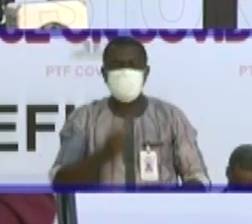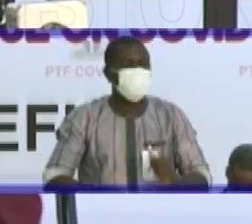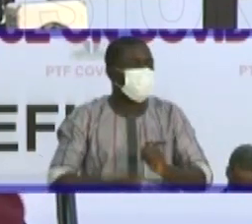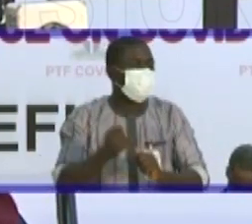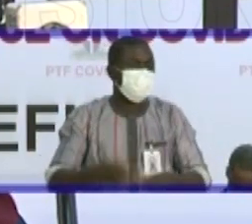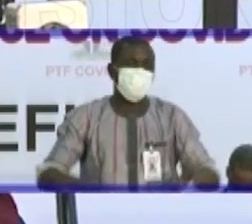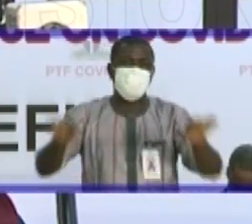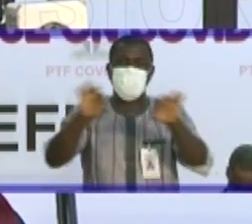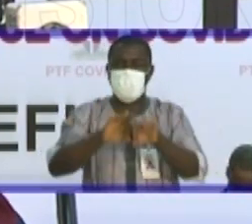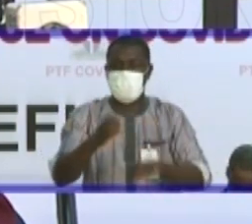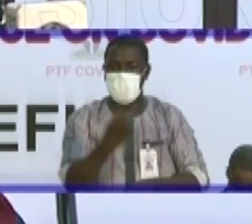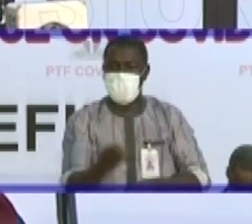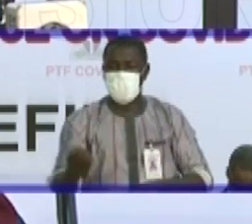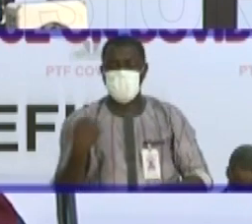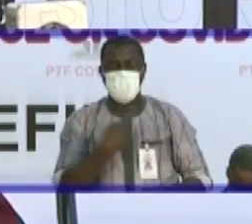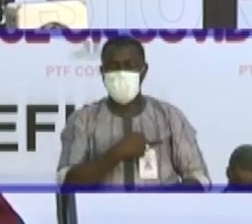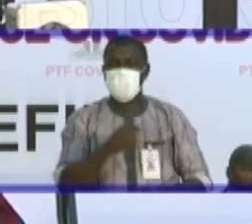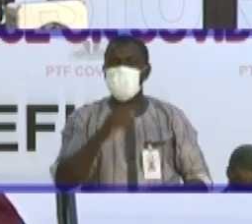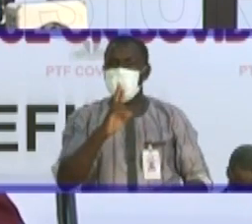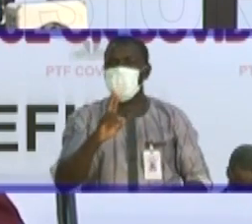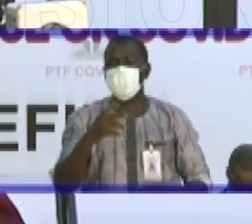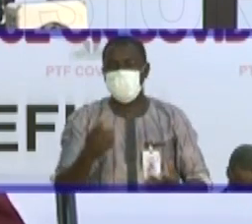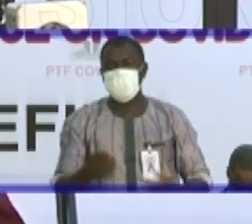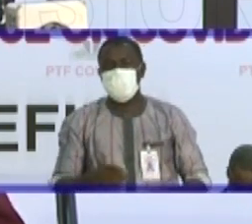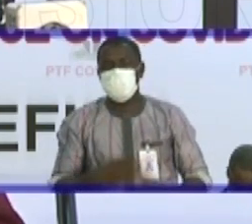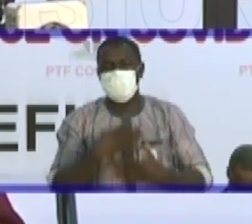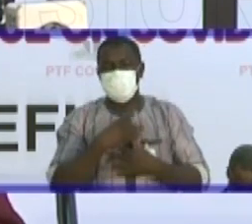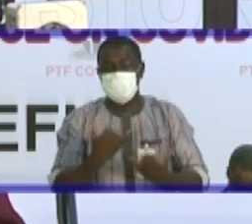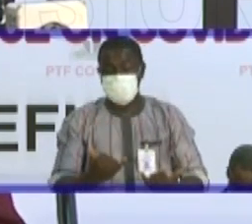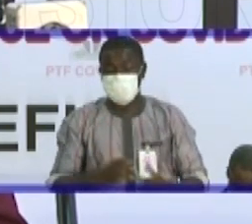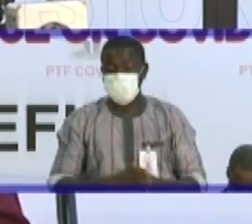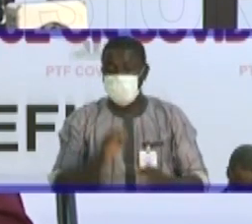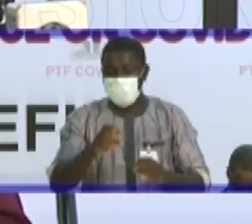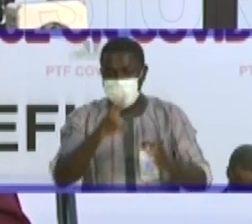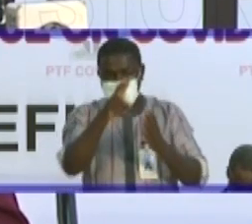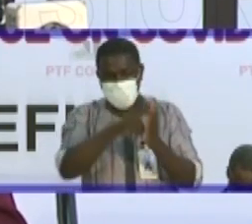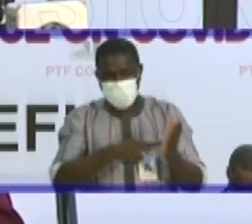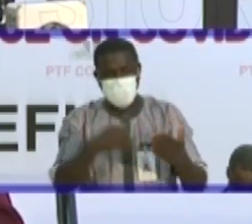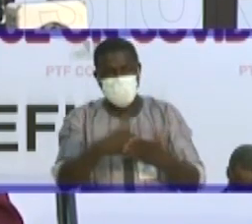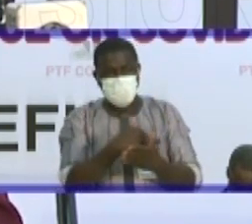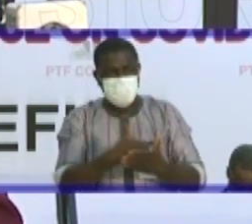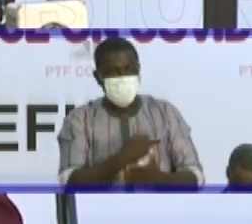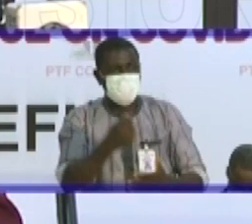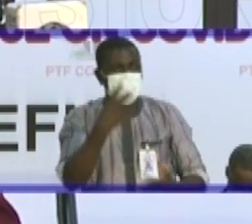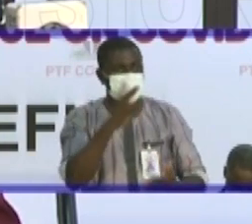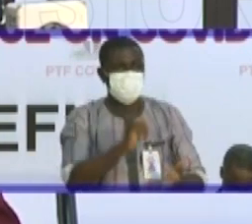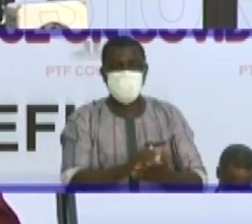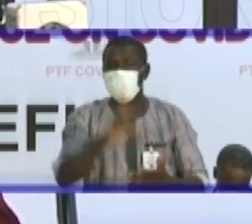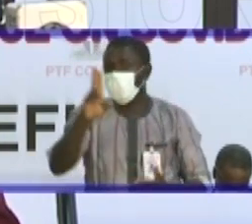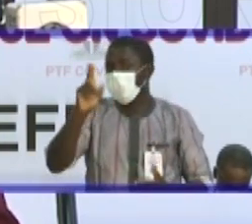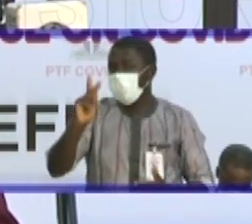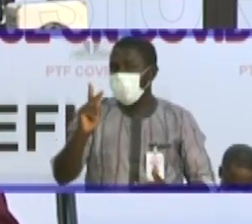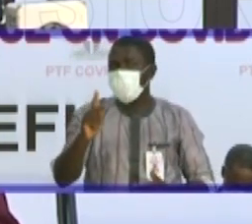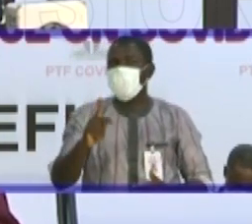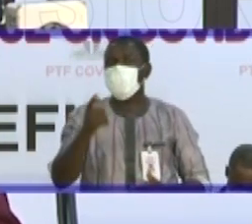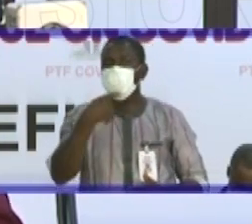are countries who are telling you that they are short. And if you read the news or listen to news, you'll find that even the UK are saying that they